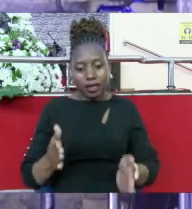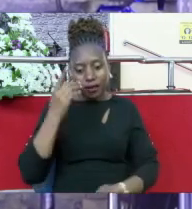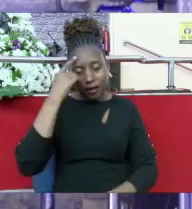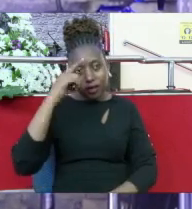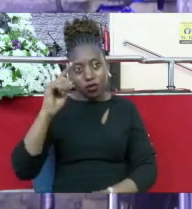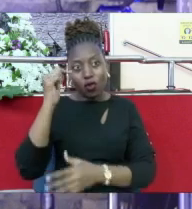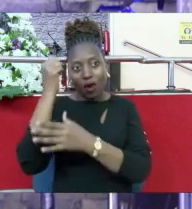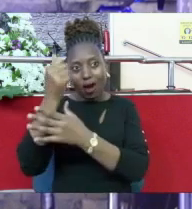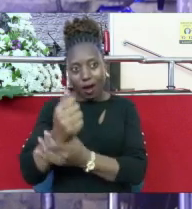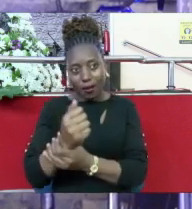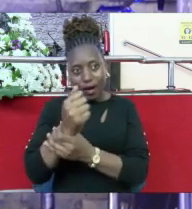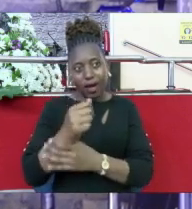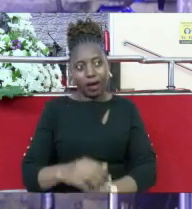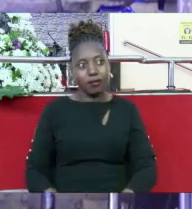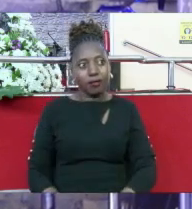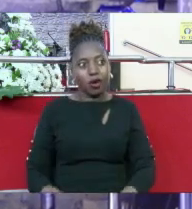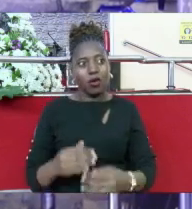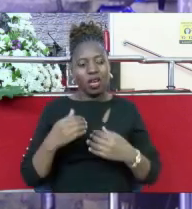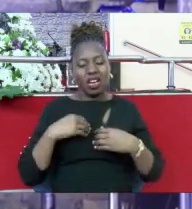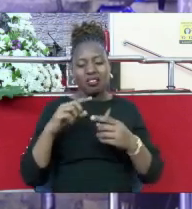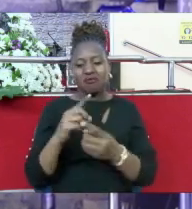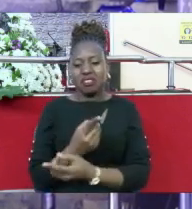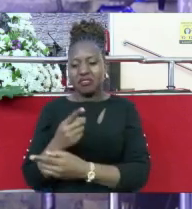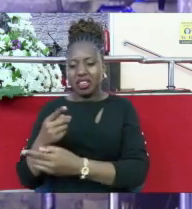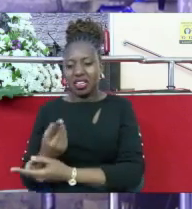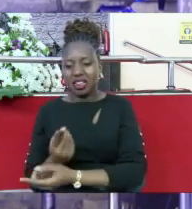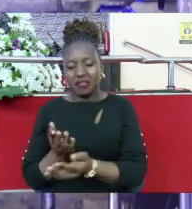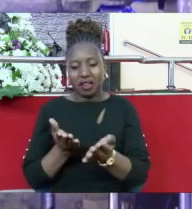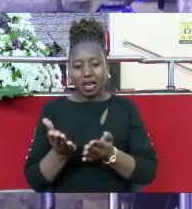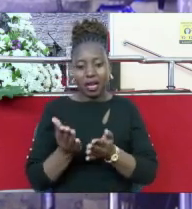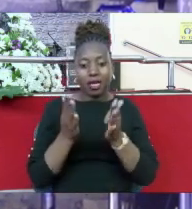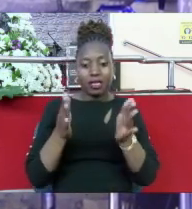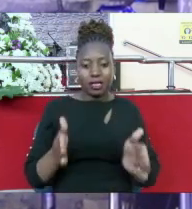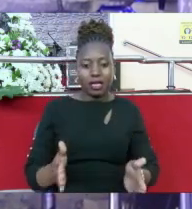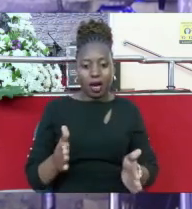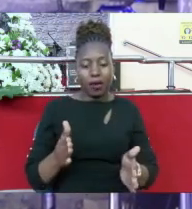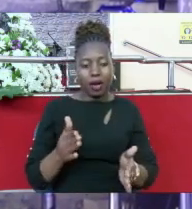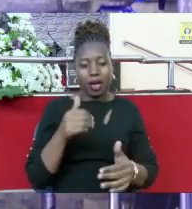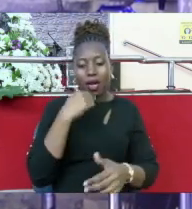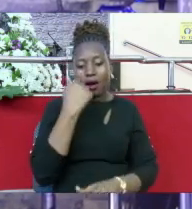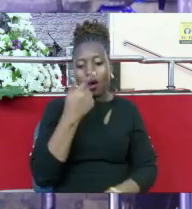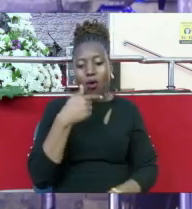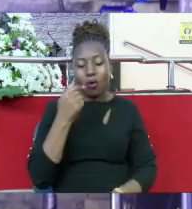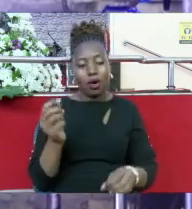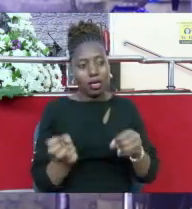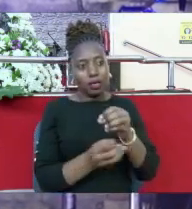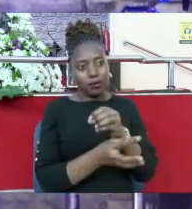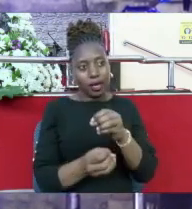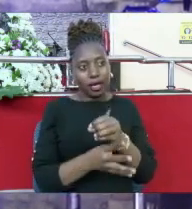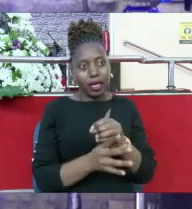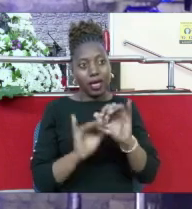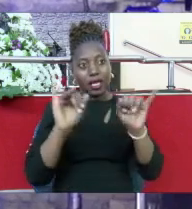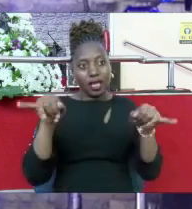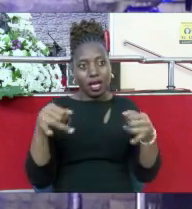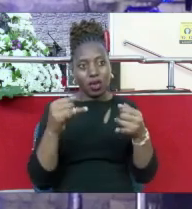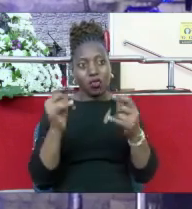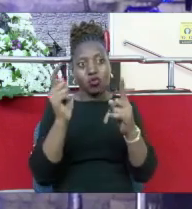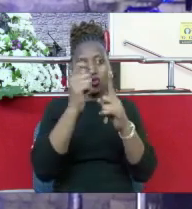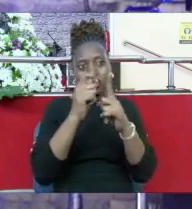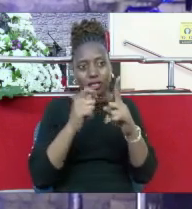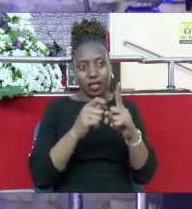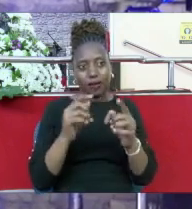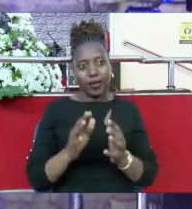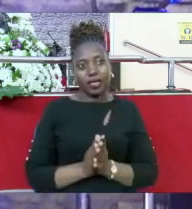represented in the New Testament. Hata tuko na shamazi ambao wako katika agano jipya. Now steward just means the manager